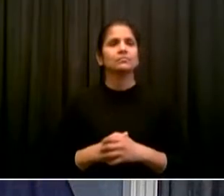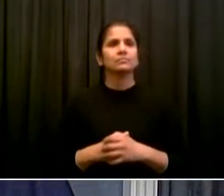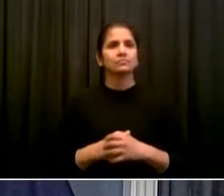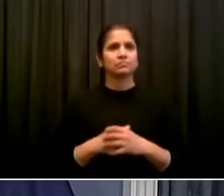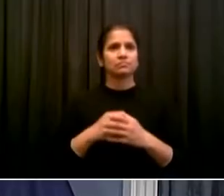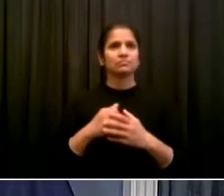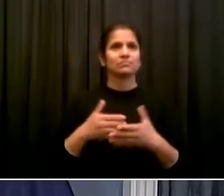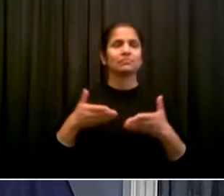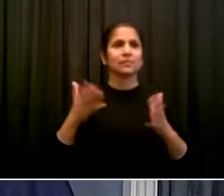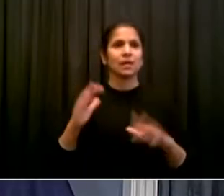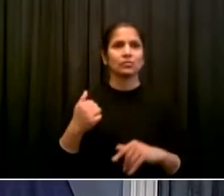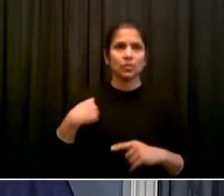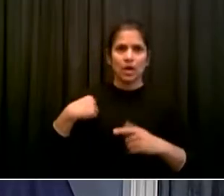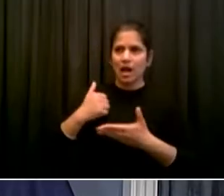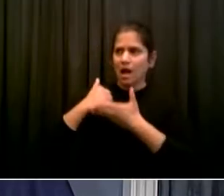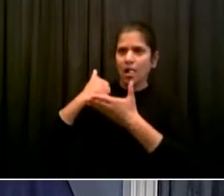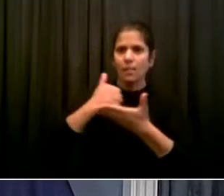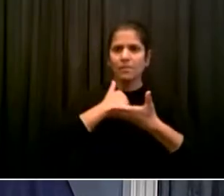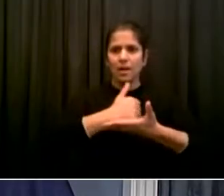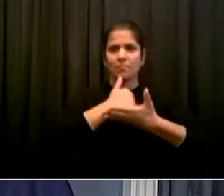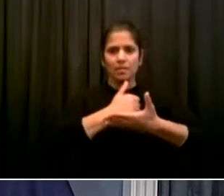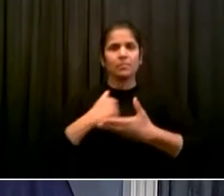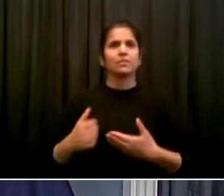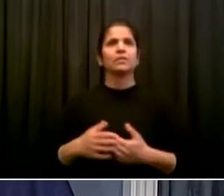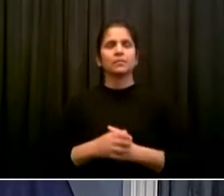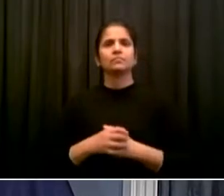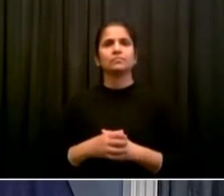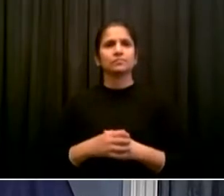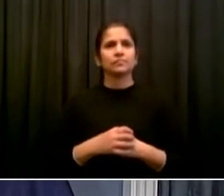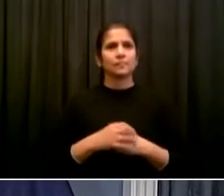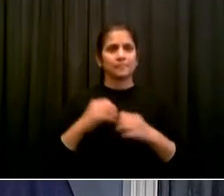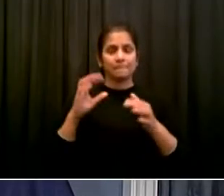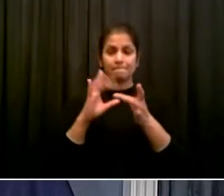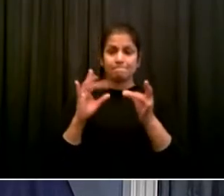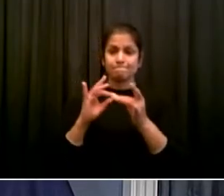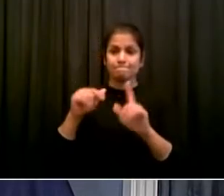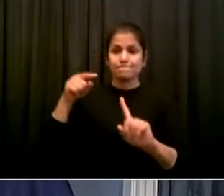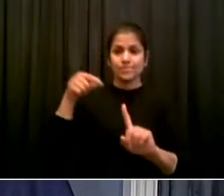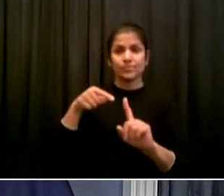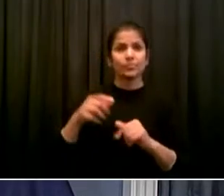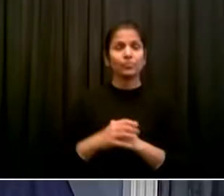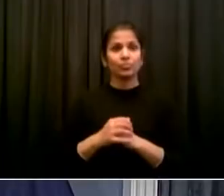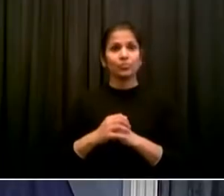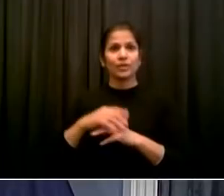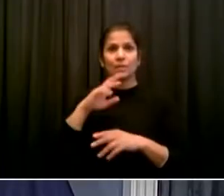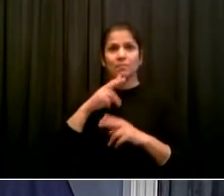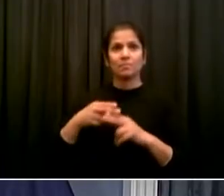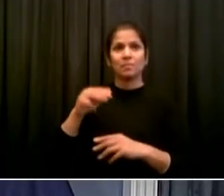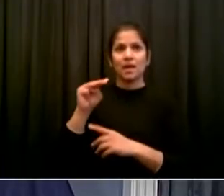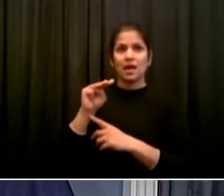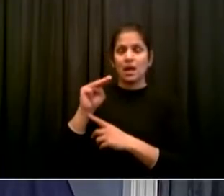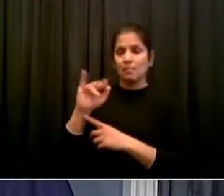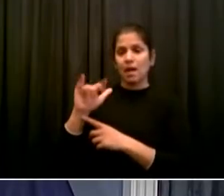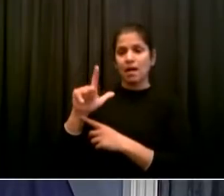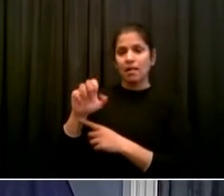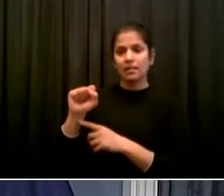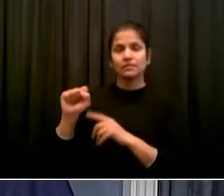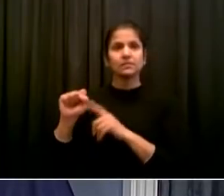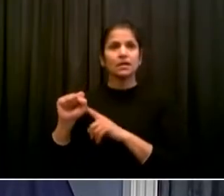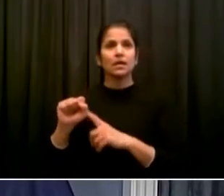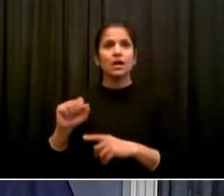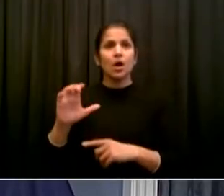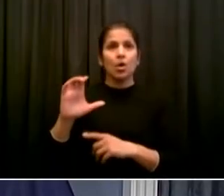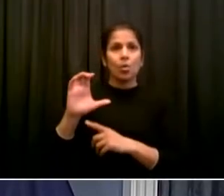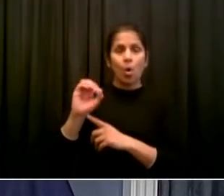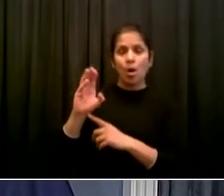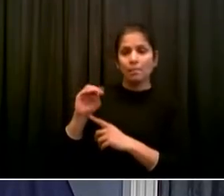our organization colleagues, I have to mention their names: Emily Miles, Jason Cohn, and Megan Collins McDonald, Donovan